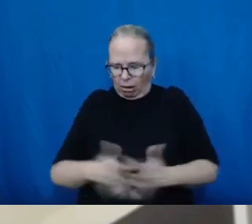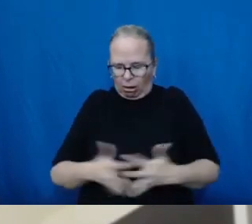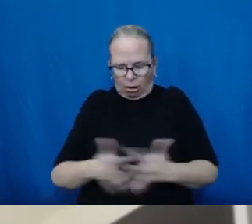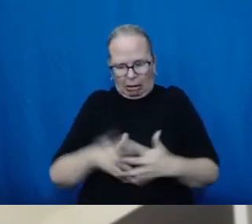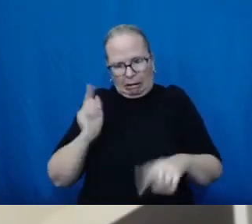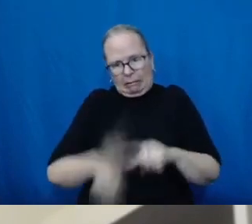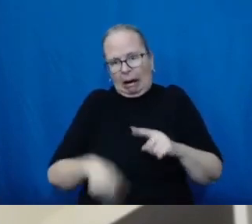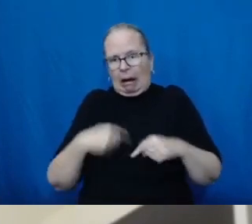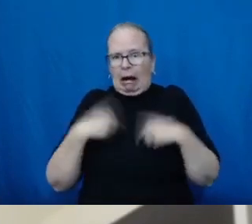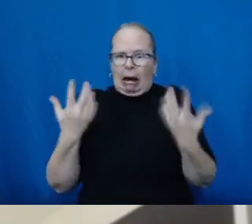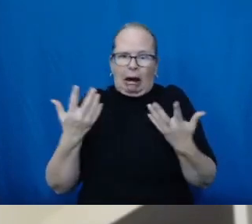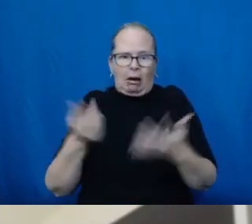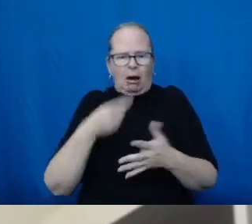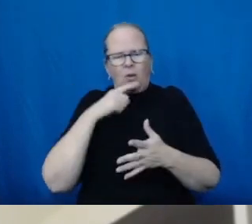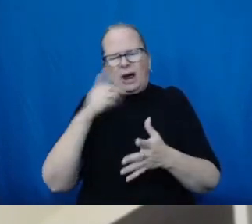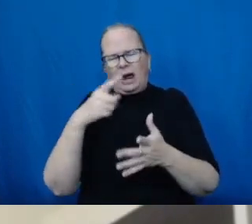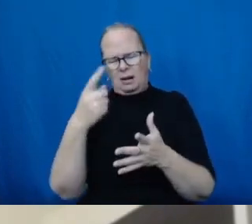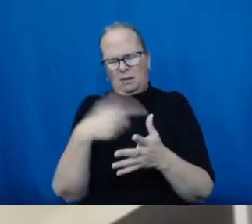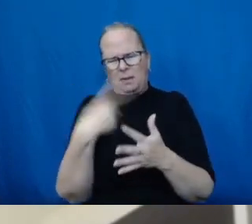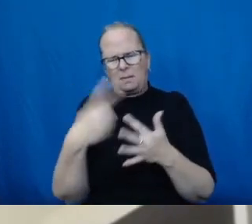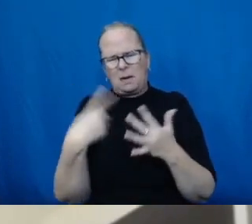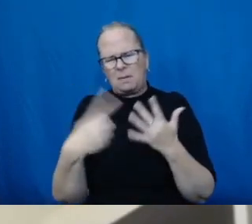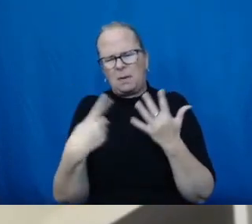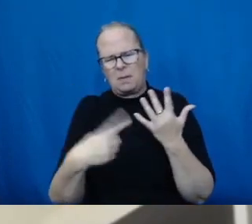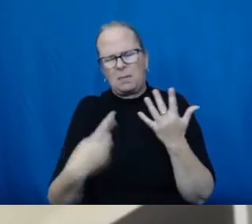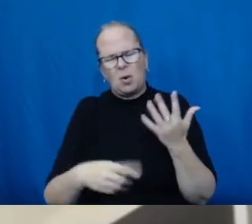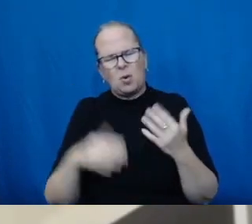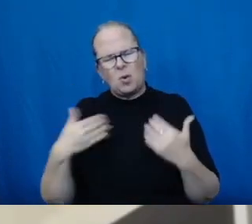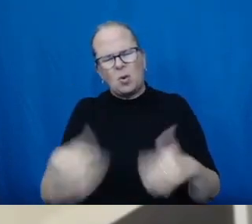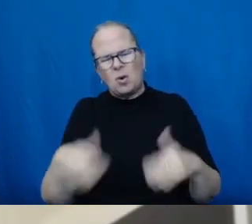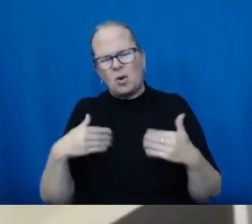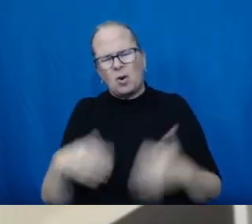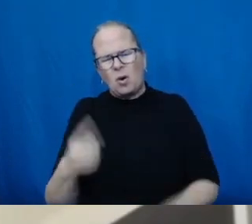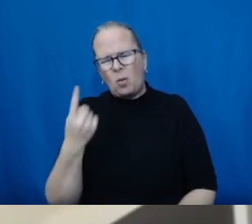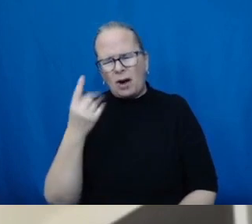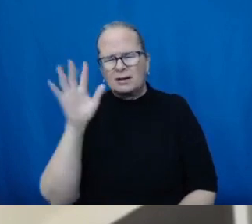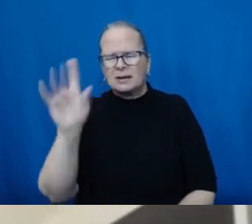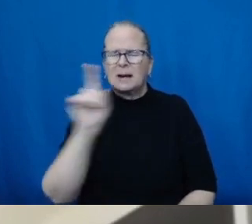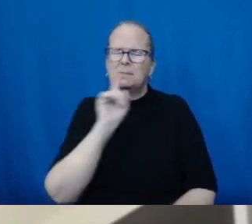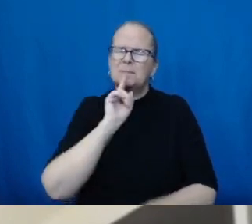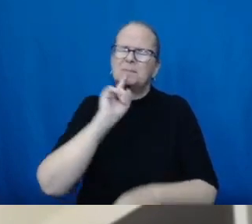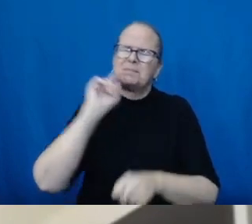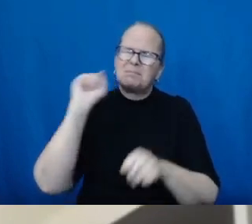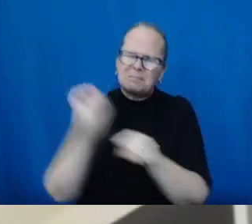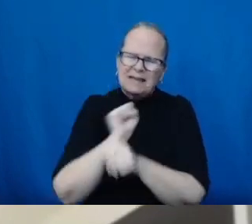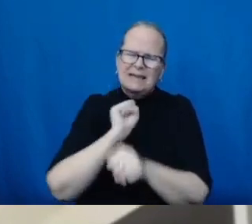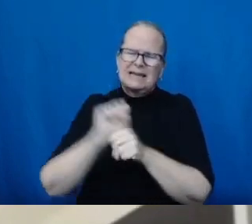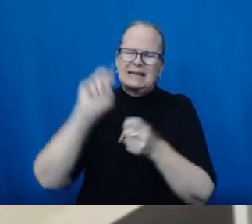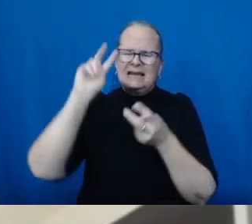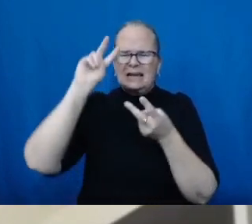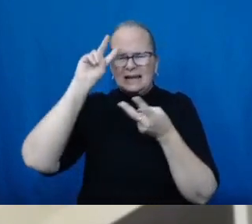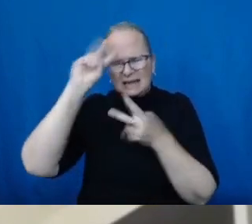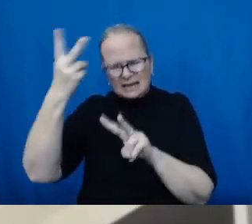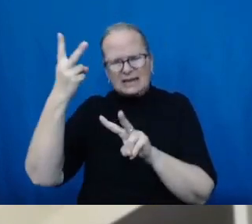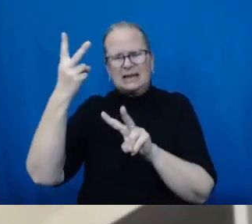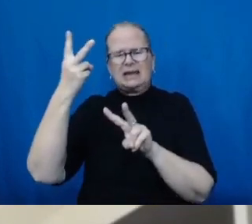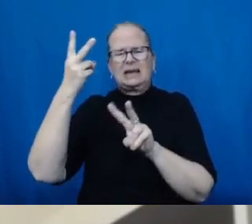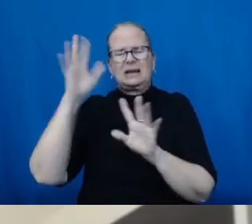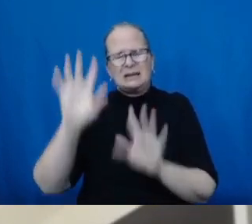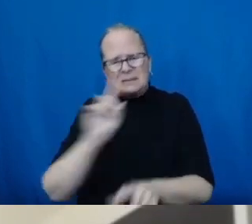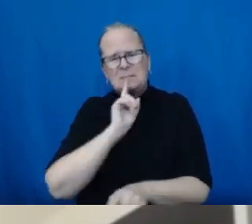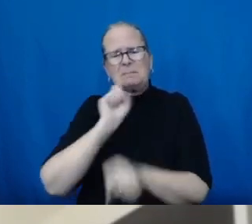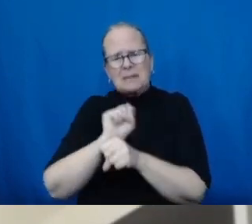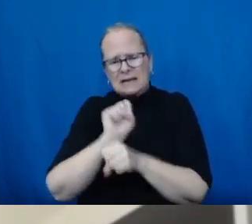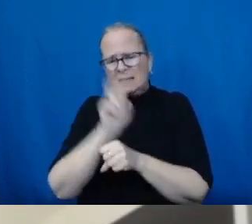truly misinformation that is a misunderstanding. And some of that is often easier to address if you aren't coming at it